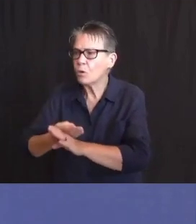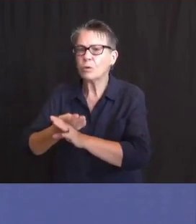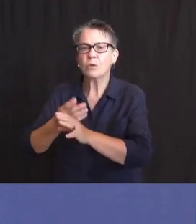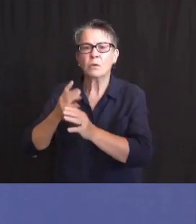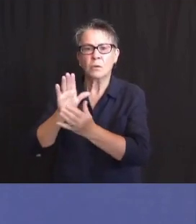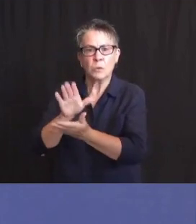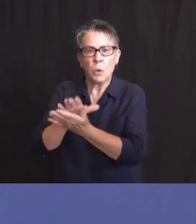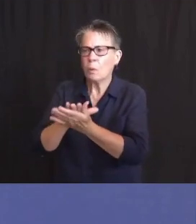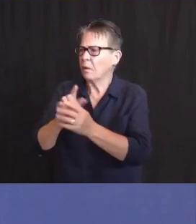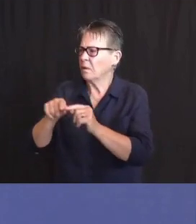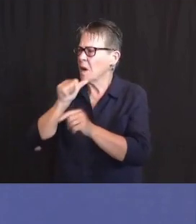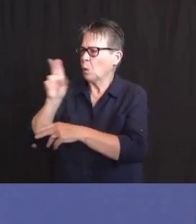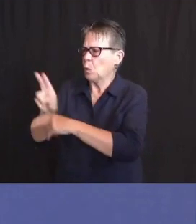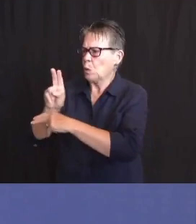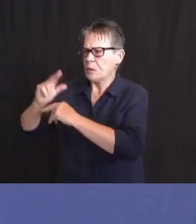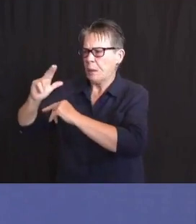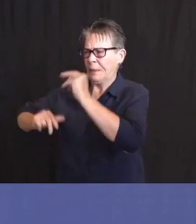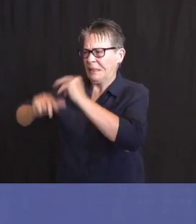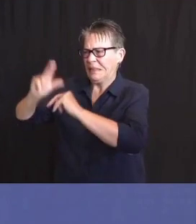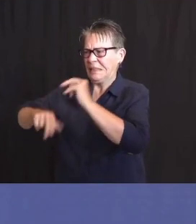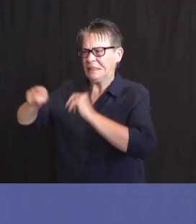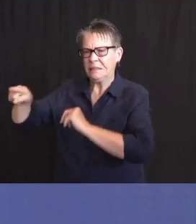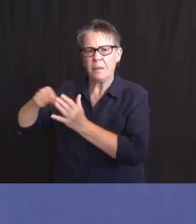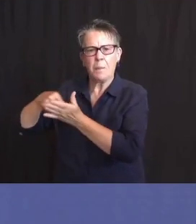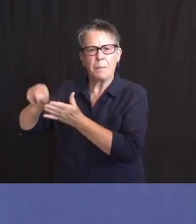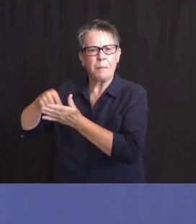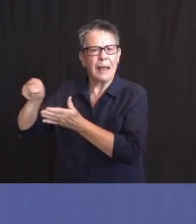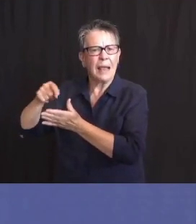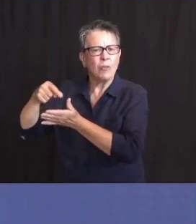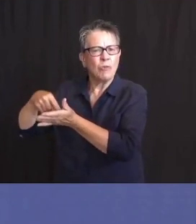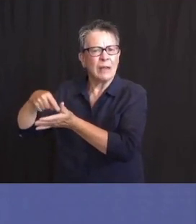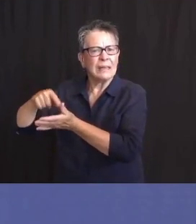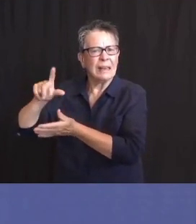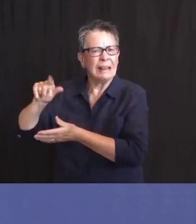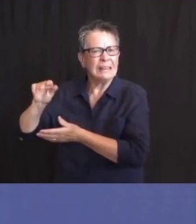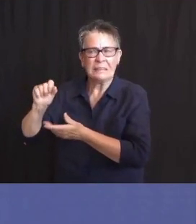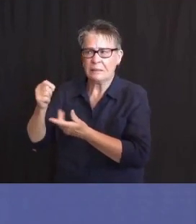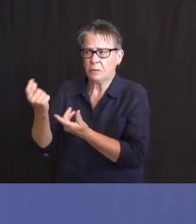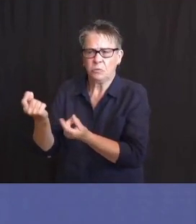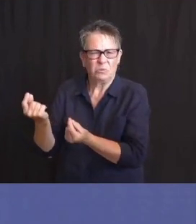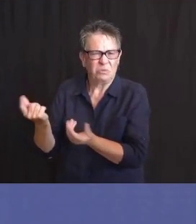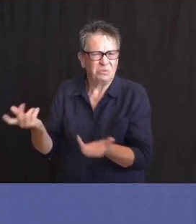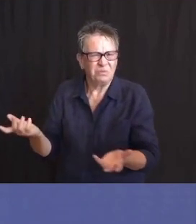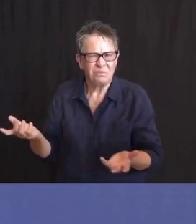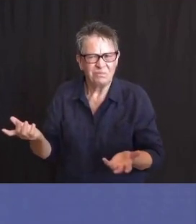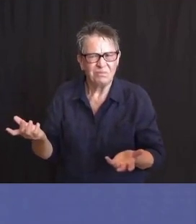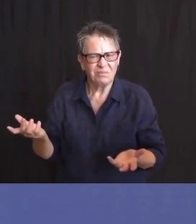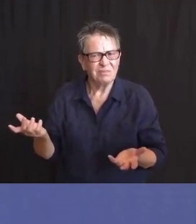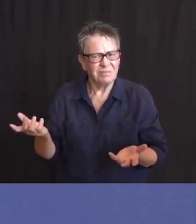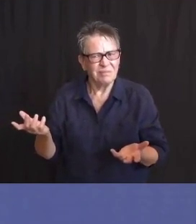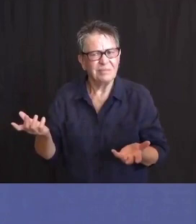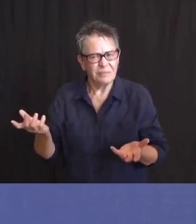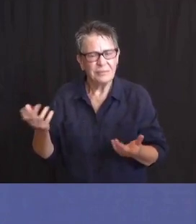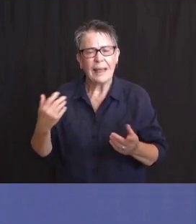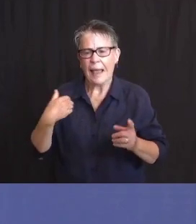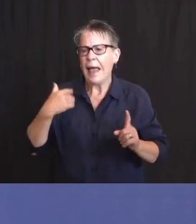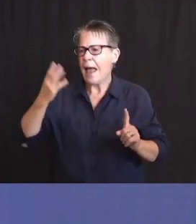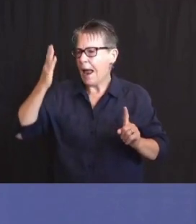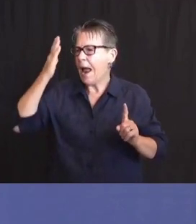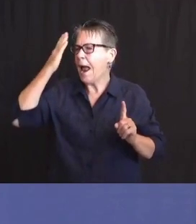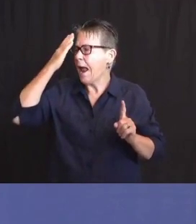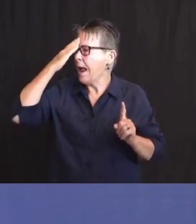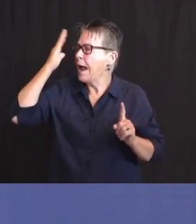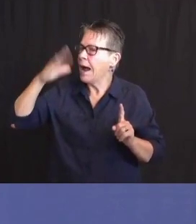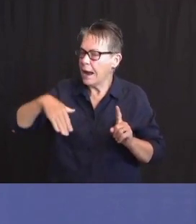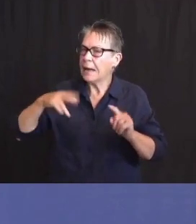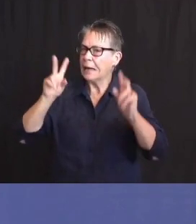haven't personally spent a whole lot of time on this, but we know the issue, and our team is working with, as I said, there's